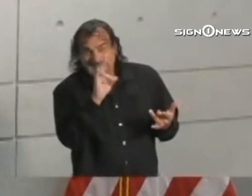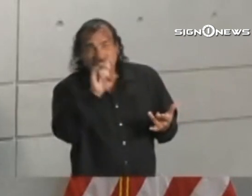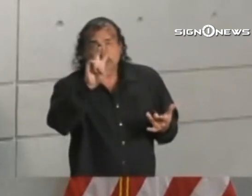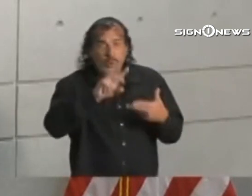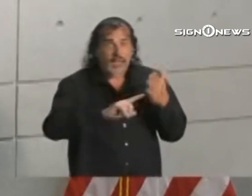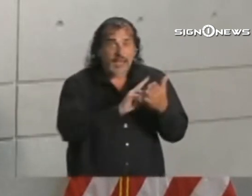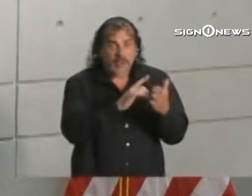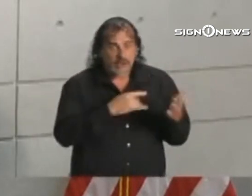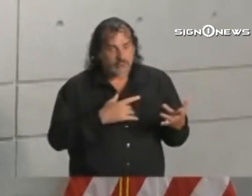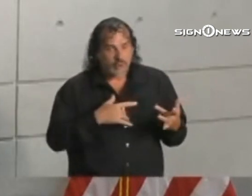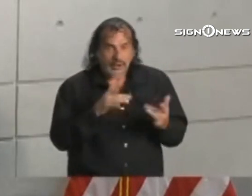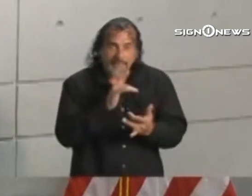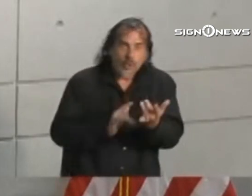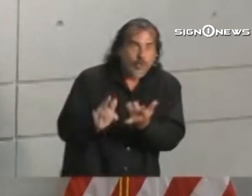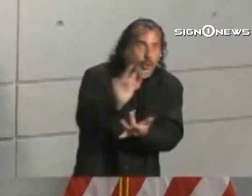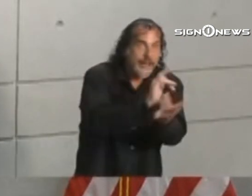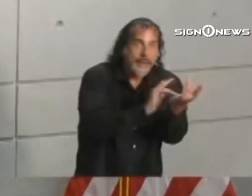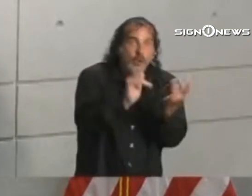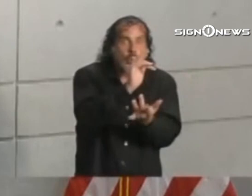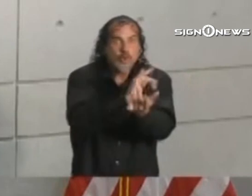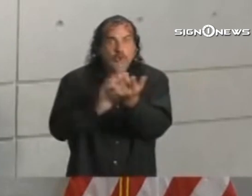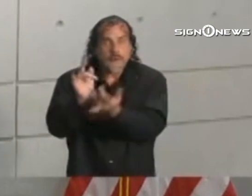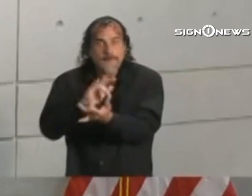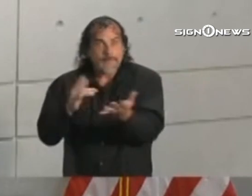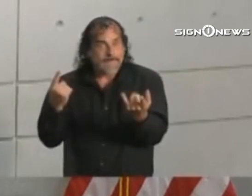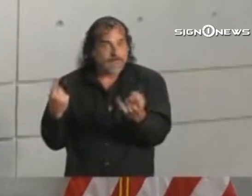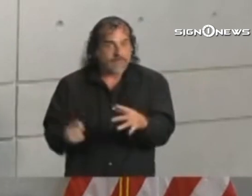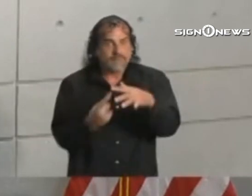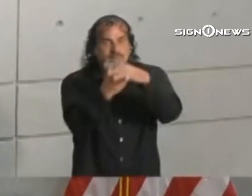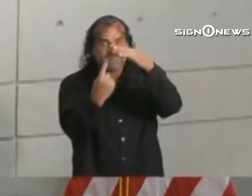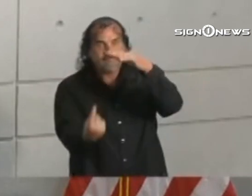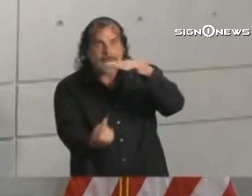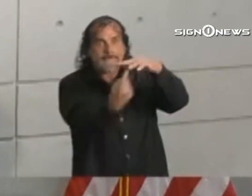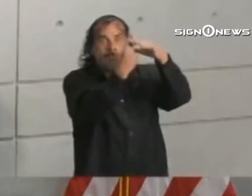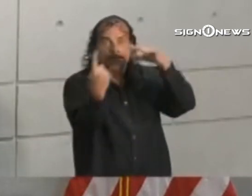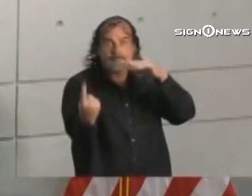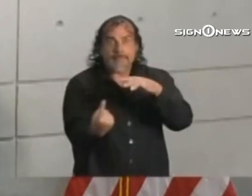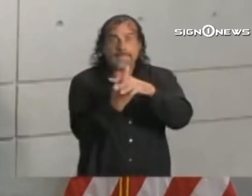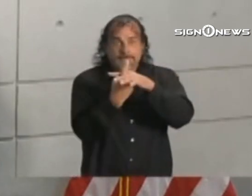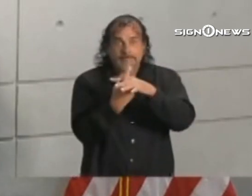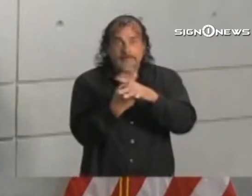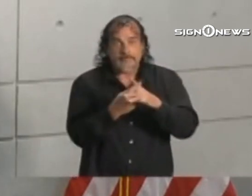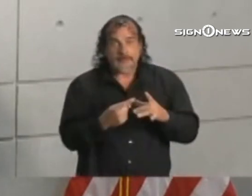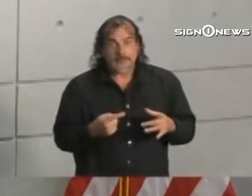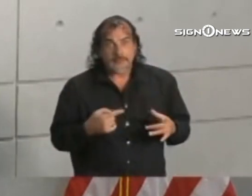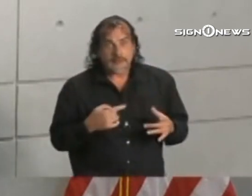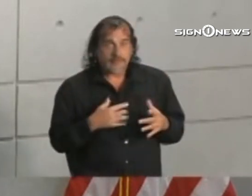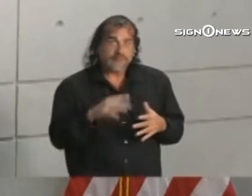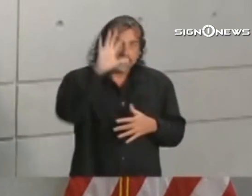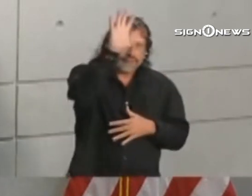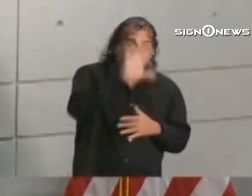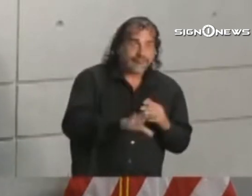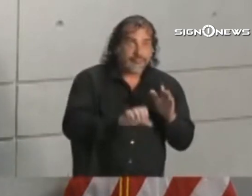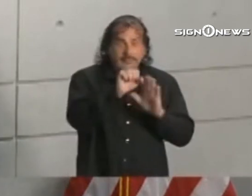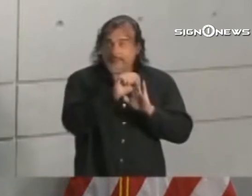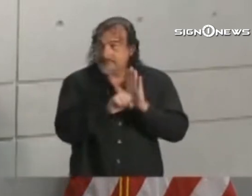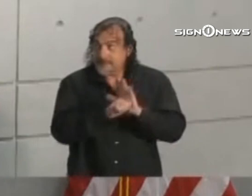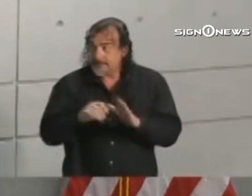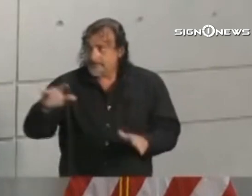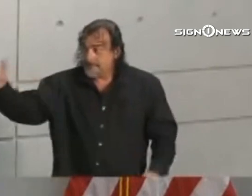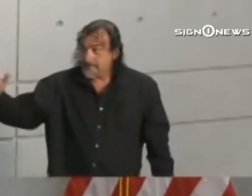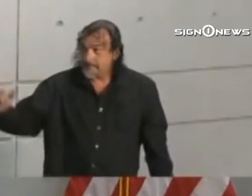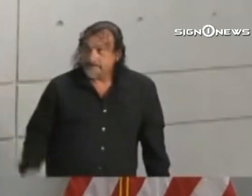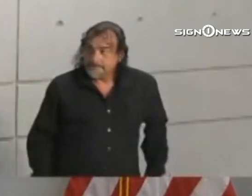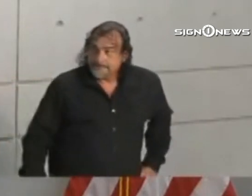of tornadoes and tornadic activity potentially throughout our entire state. So with that, I'm going to turn it over